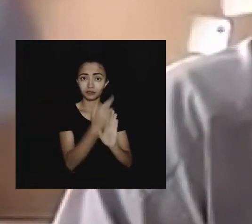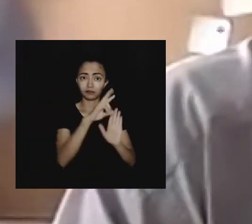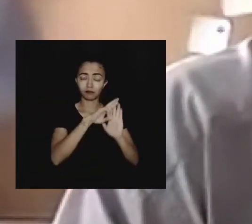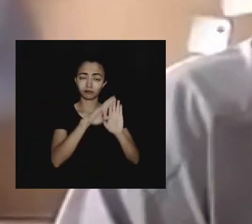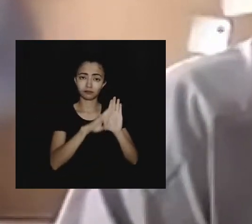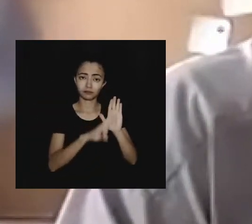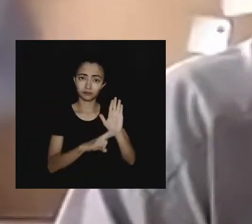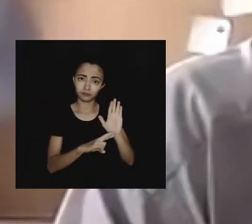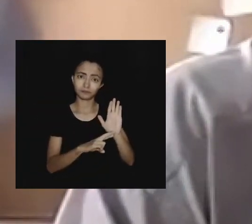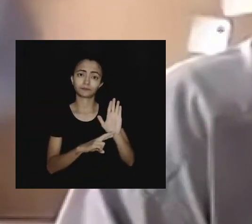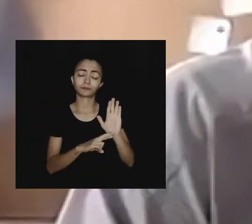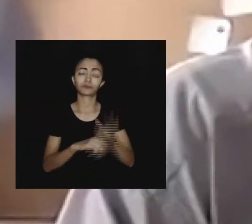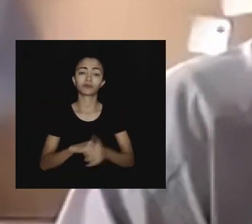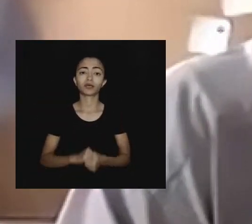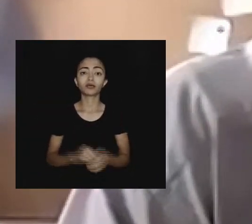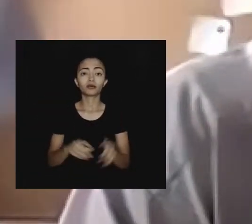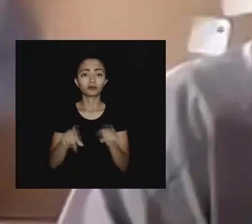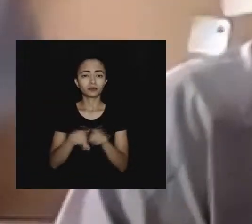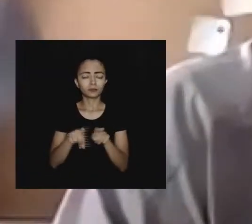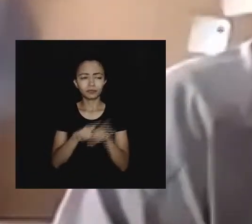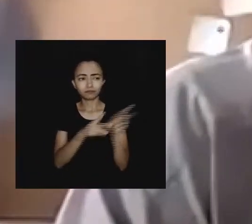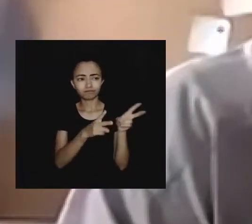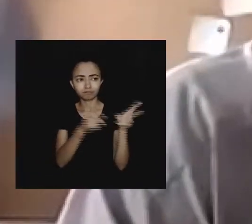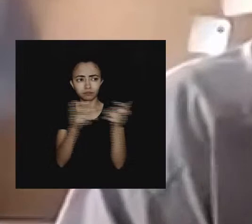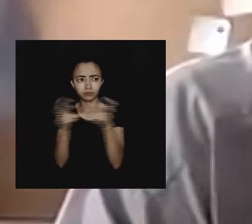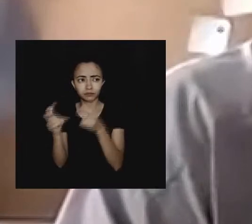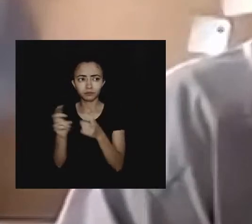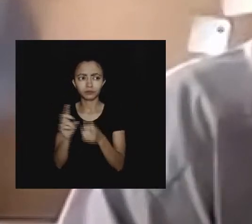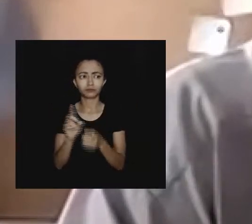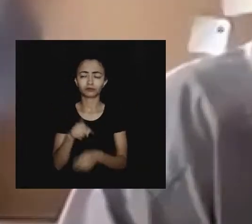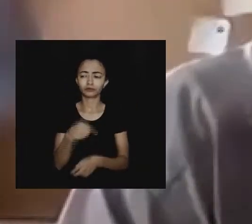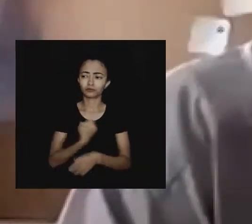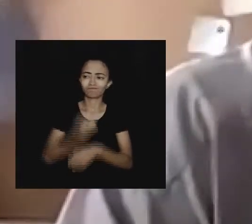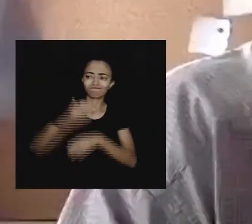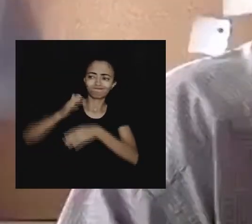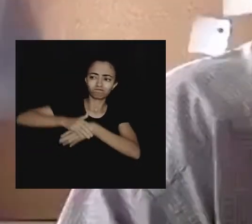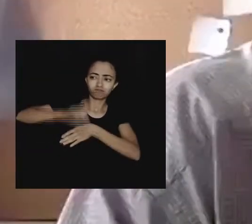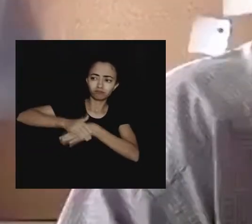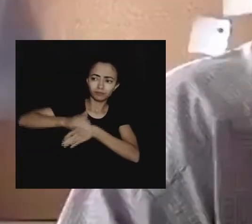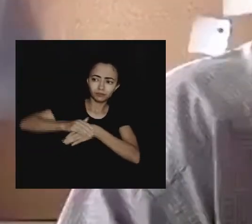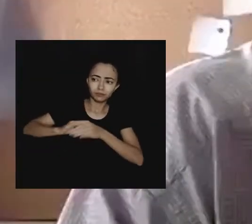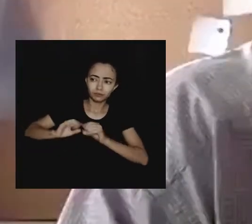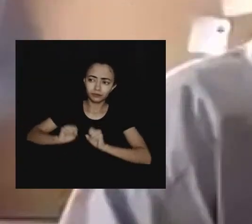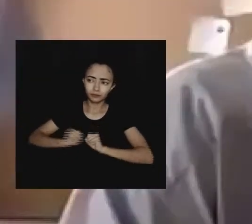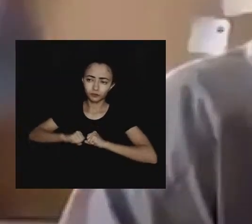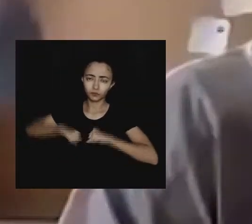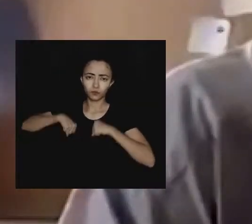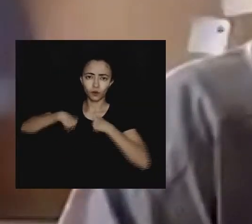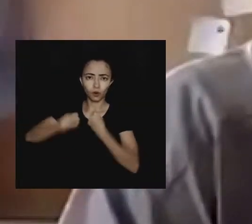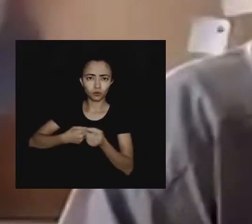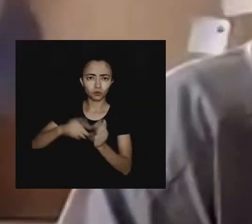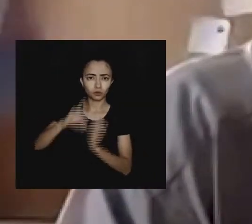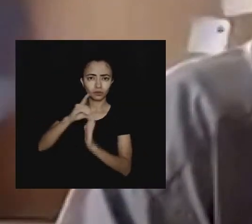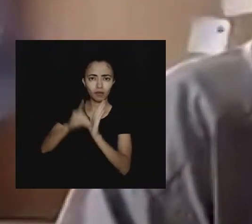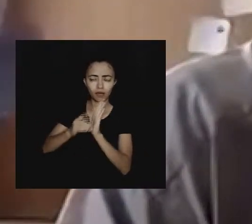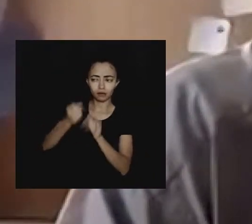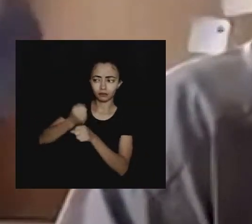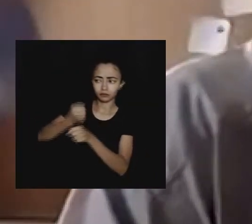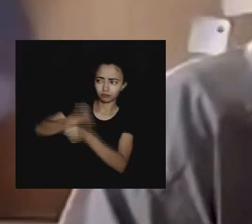the subsequent consequences. And with all the efforts that have been